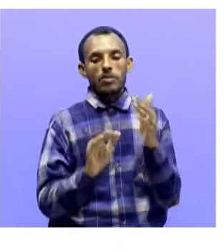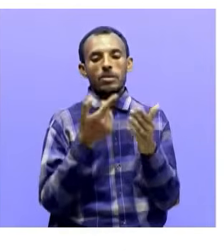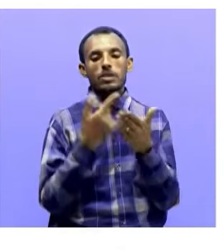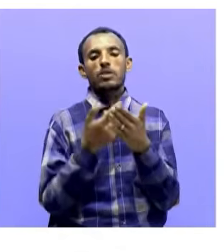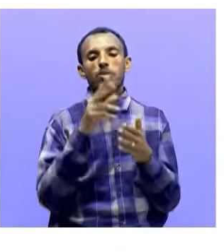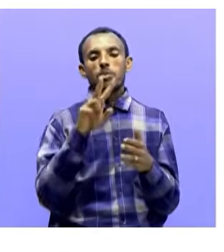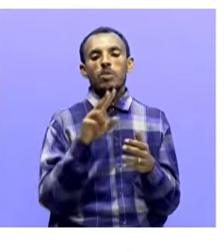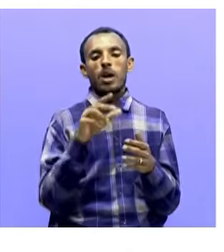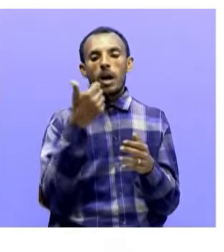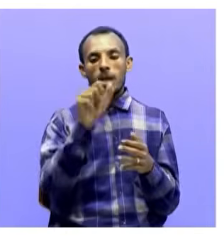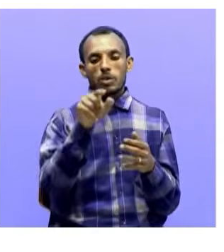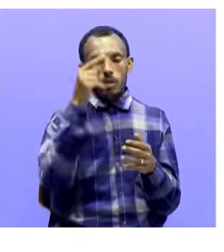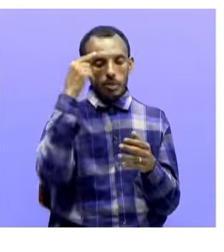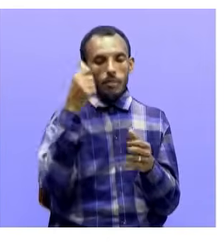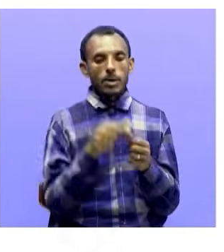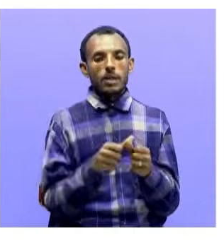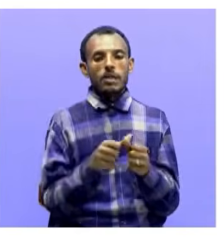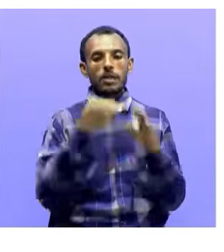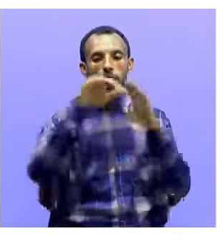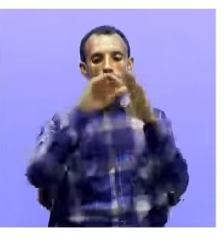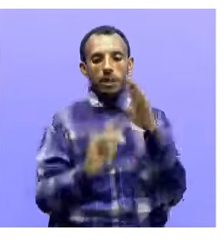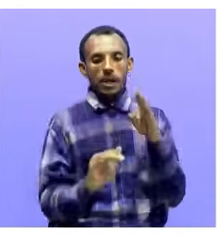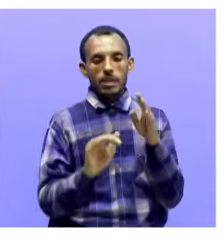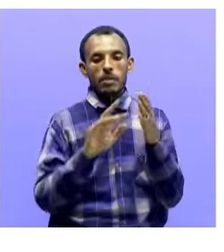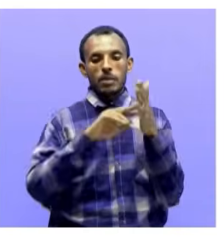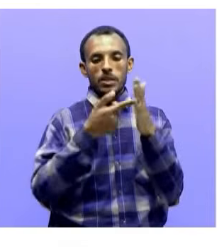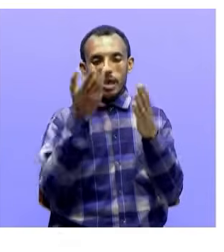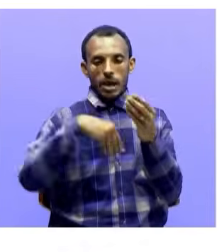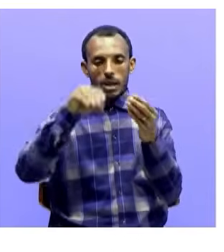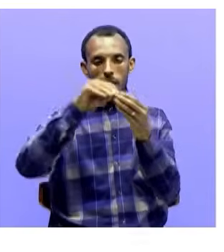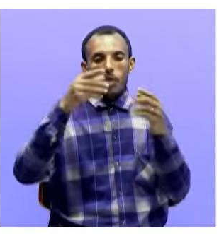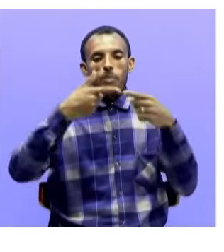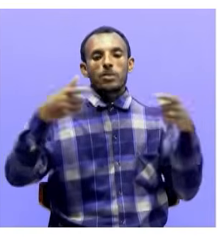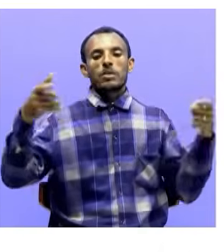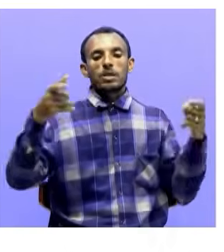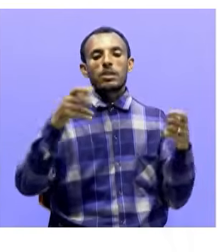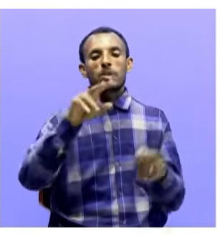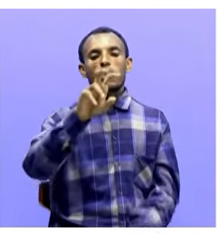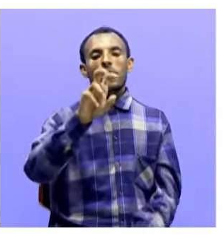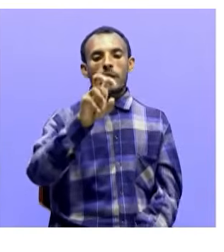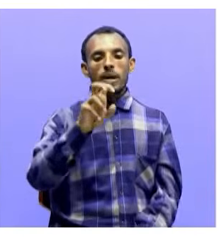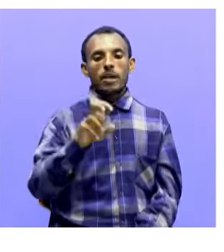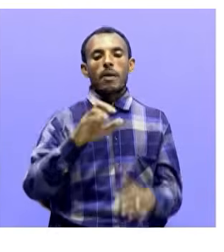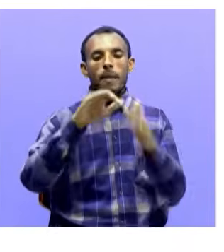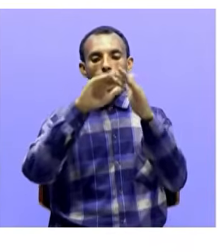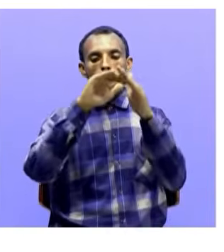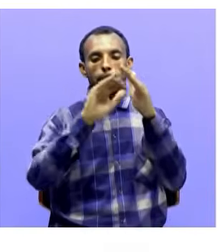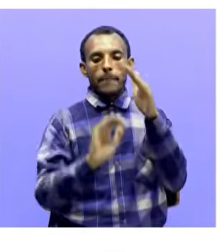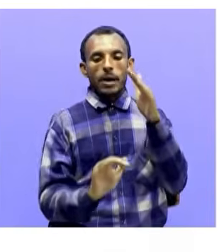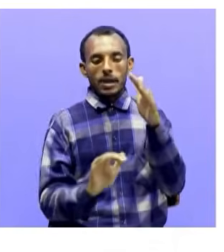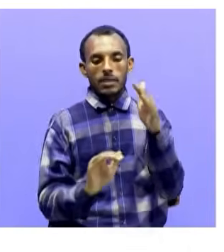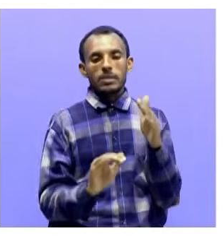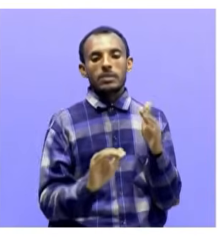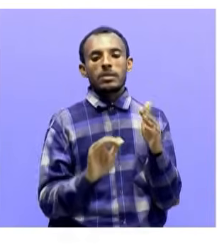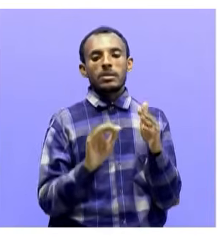you remember, subtracting means adding the opposite. So here 20 minus becomes plus. The opposite